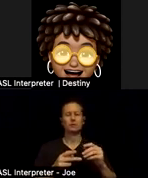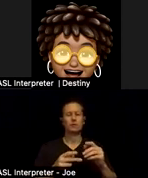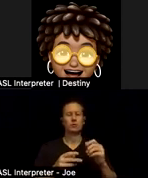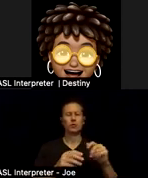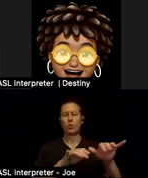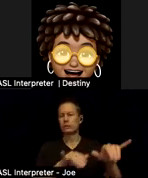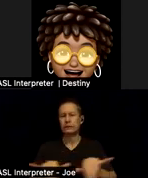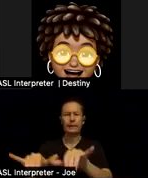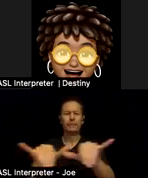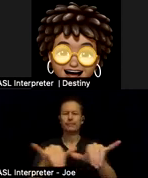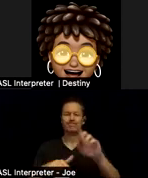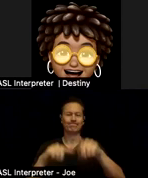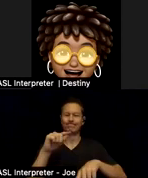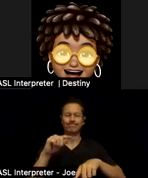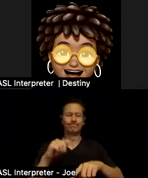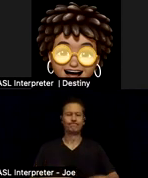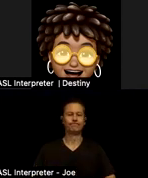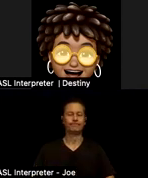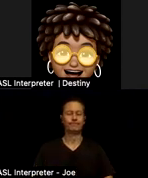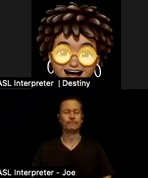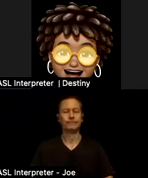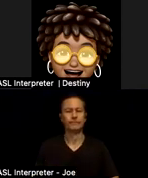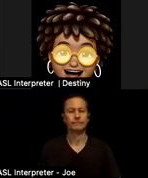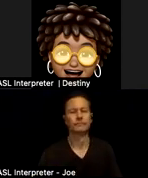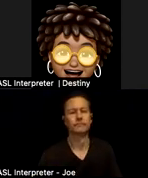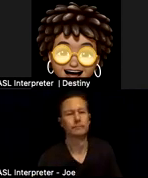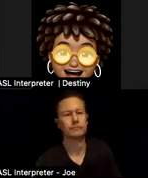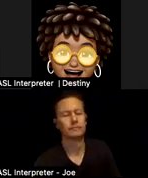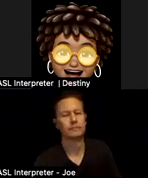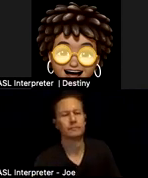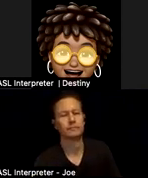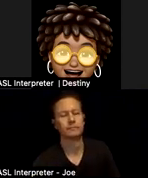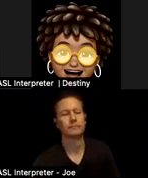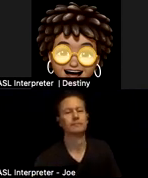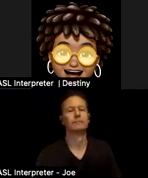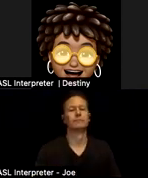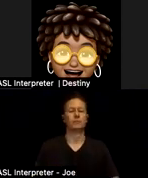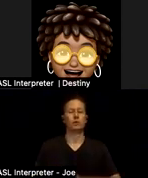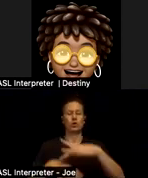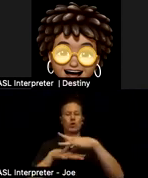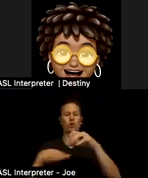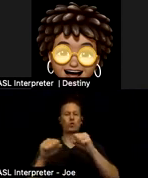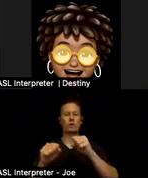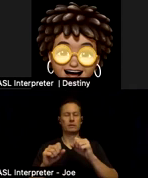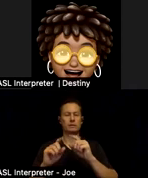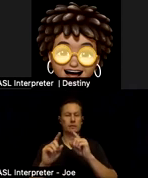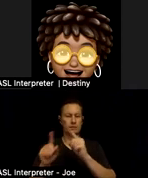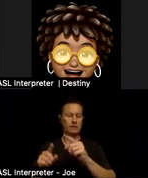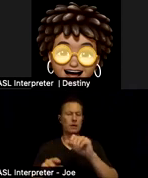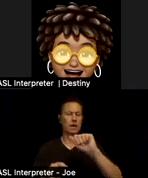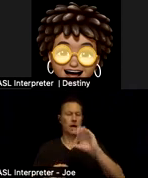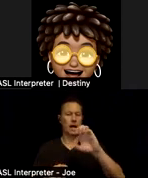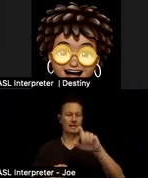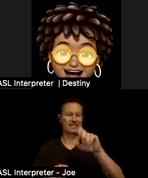items, so force is equal to mass times acceleration, right? So the earthquake provides the acceleration. So the items